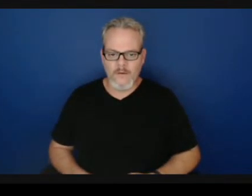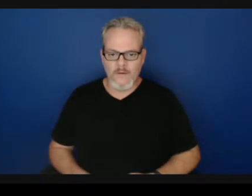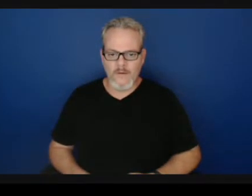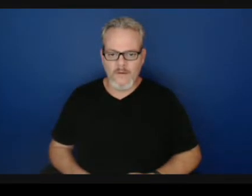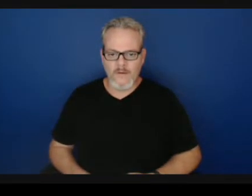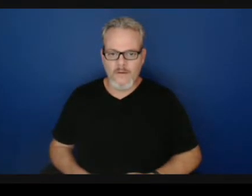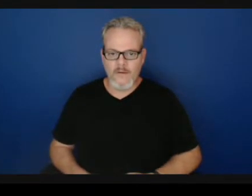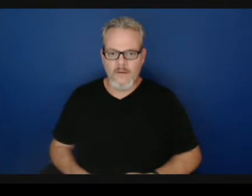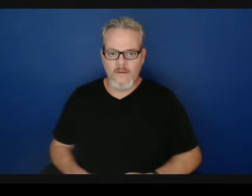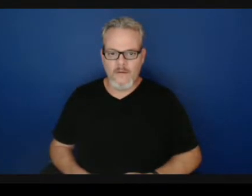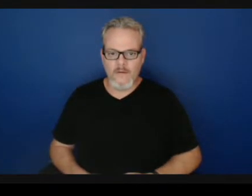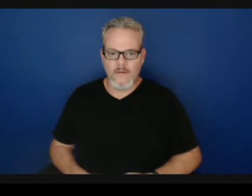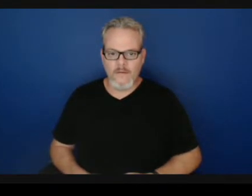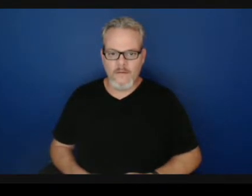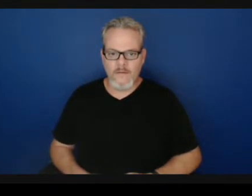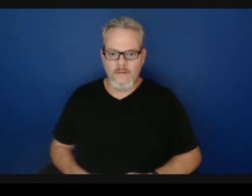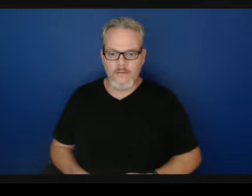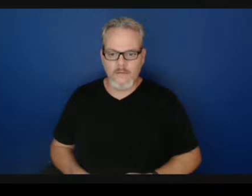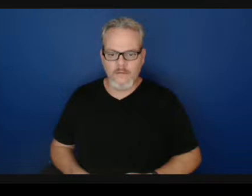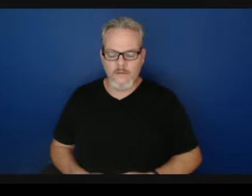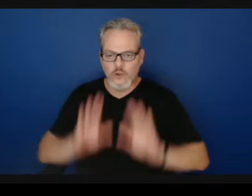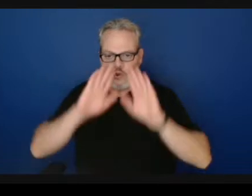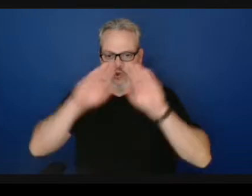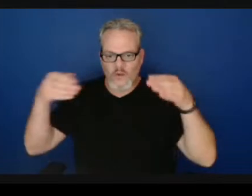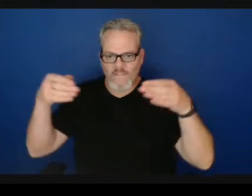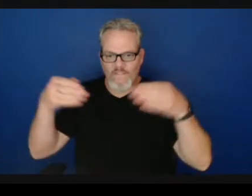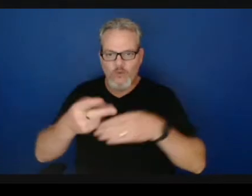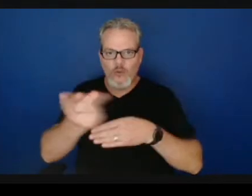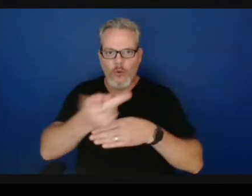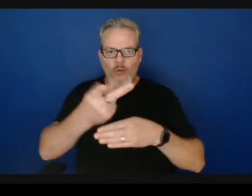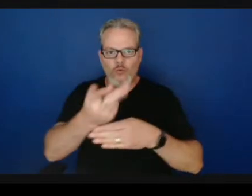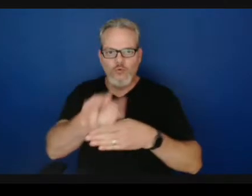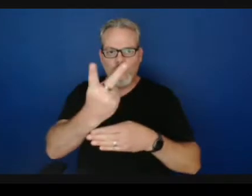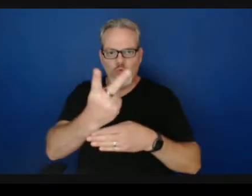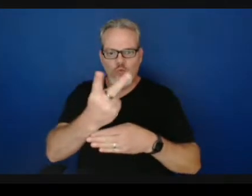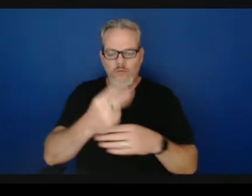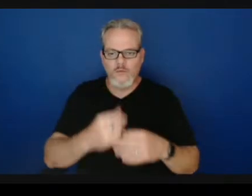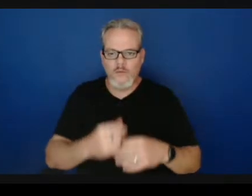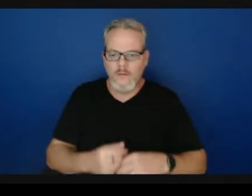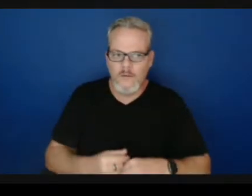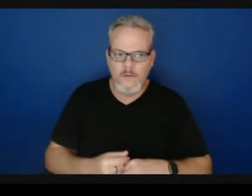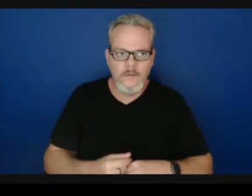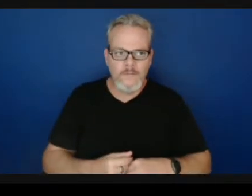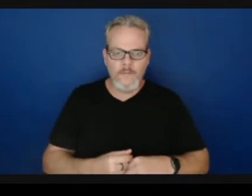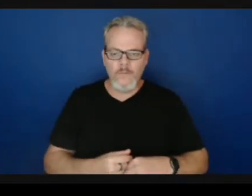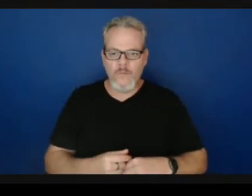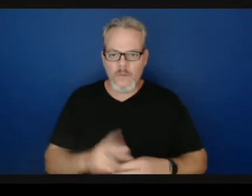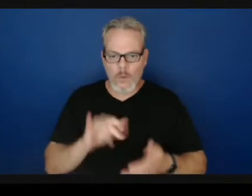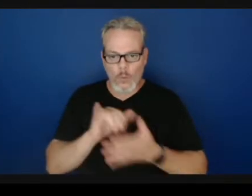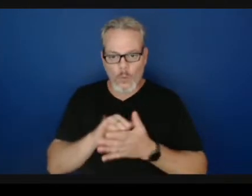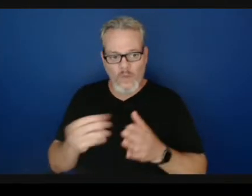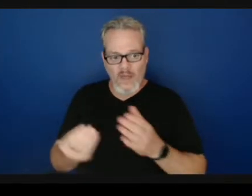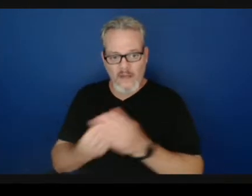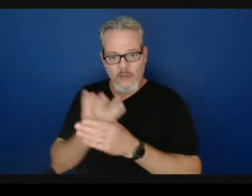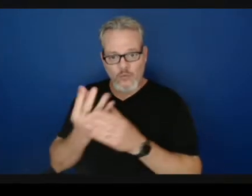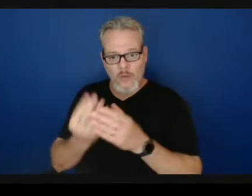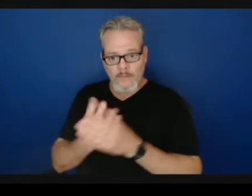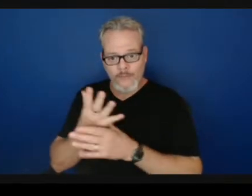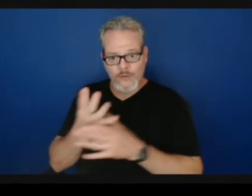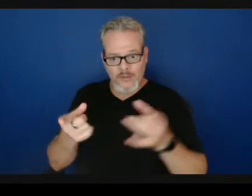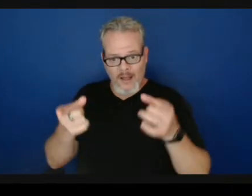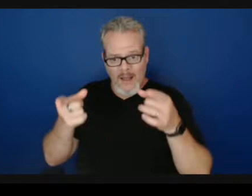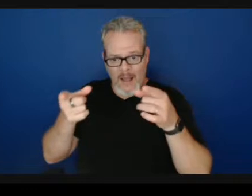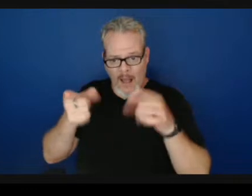here's our north-south. We'll focus on those two primarily here. Right? So when that eruption occurs, the ground dropped